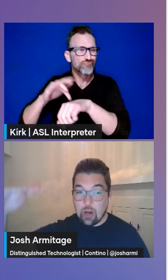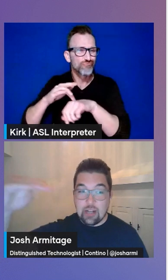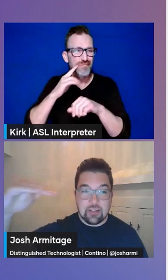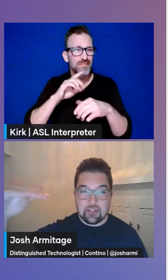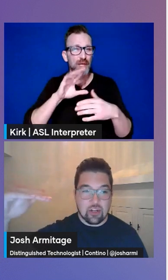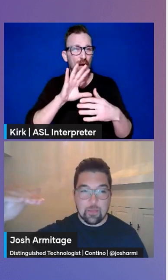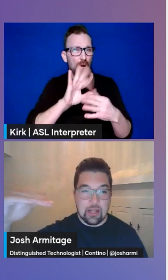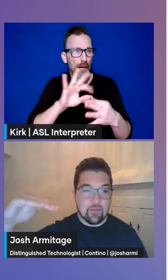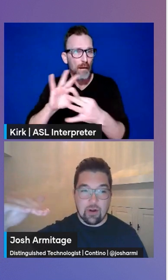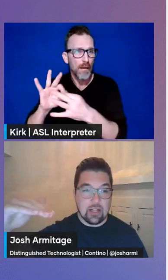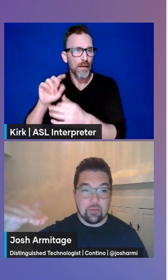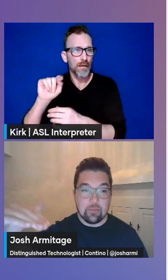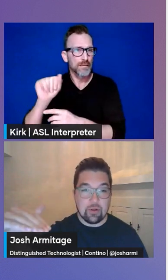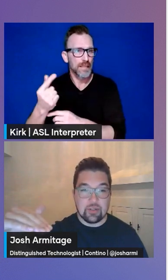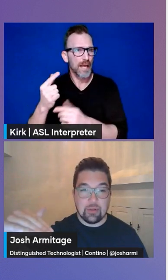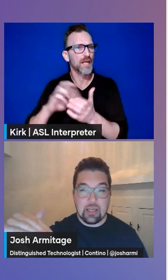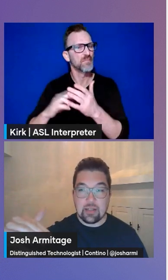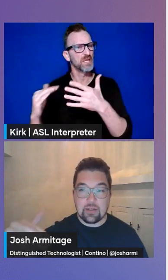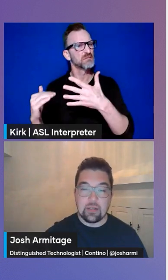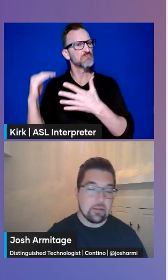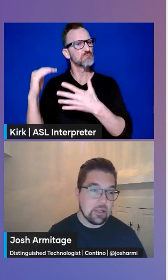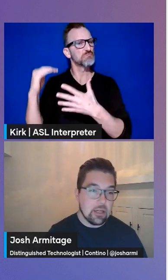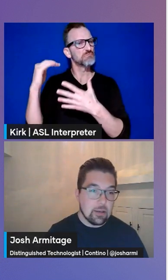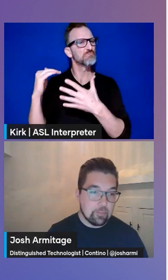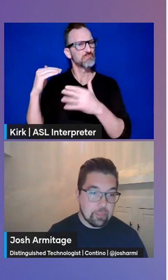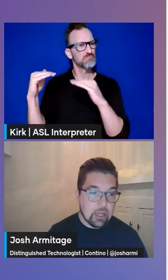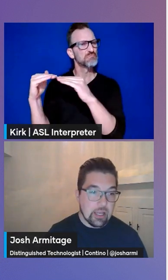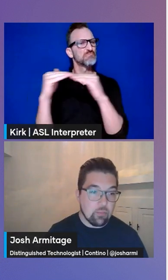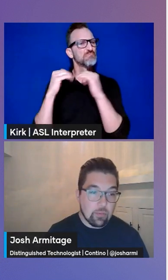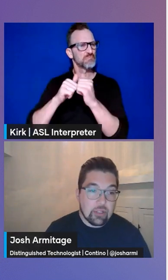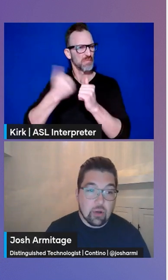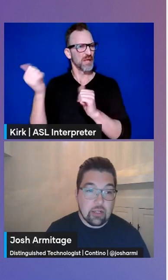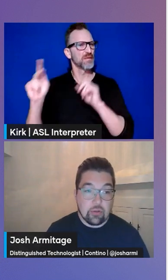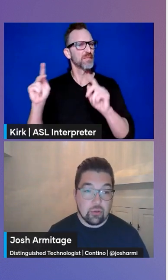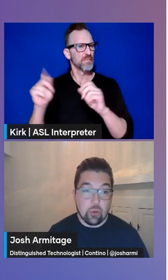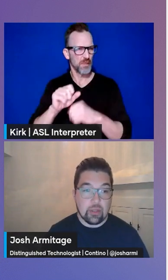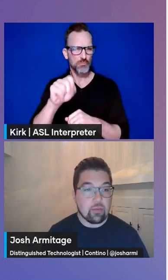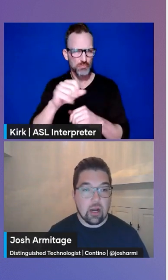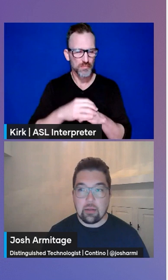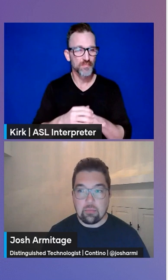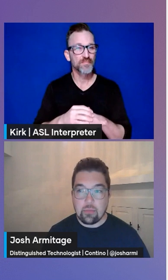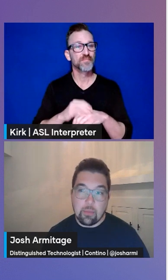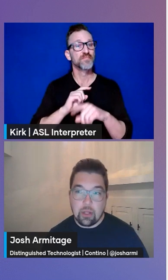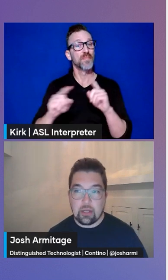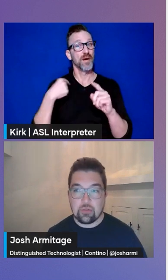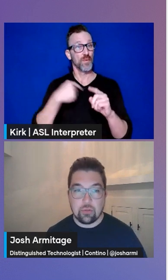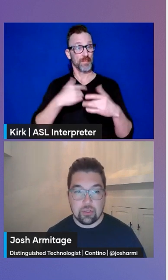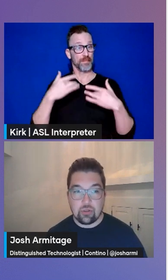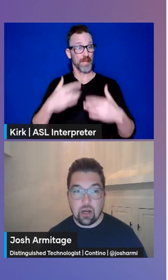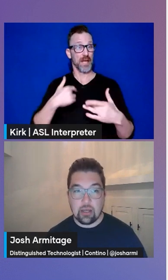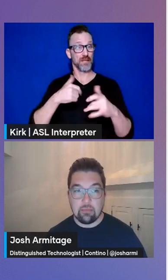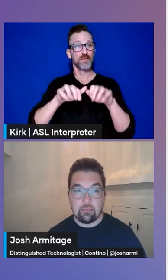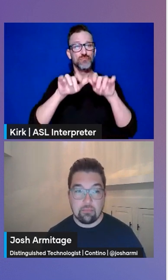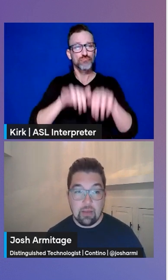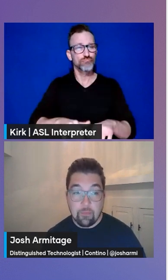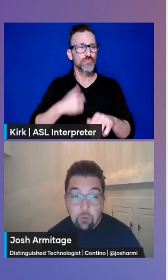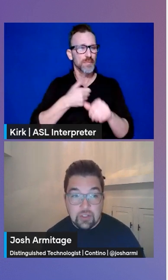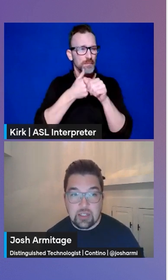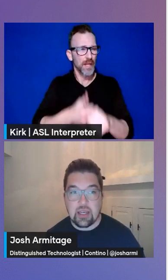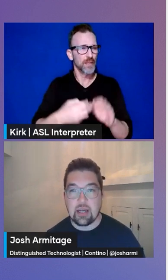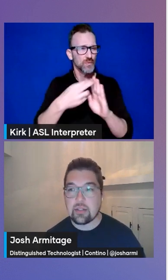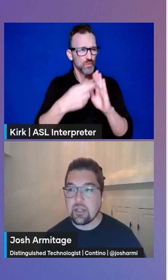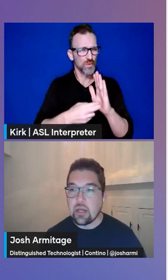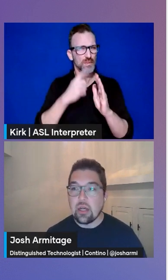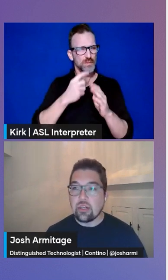are right at the top end of where anyone possibly is. But in what we try and do is we normally write compliance rules to try and enforce